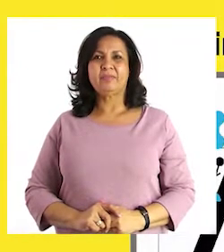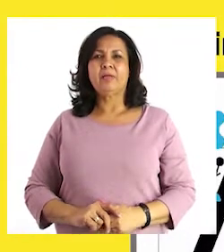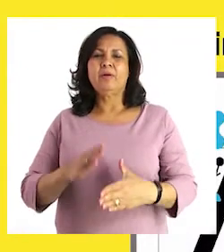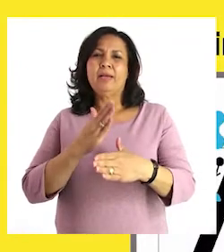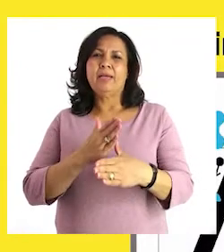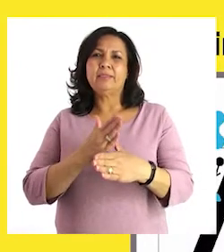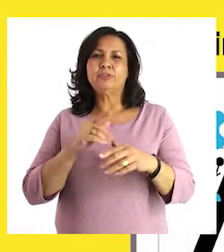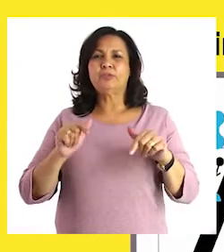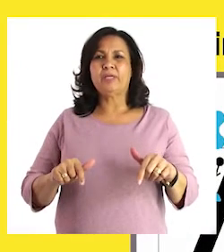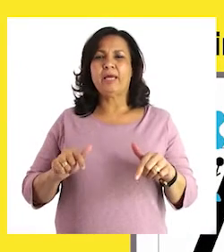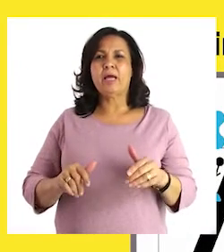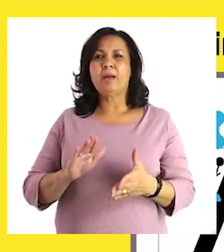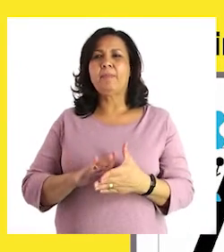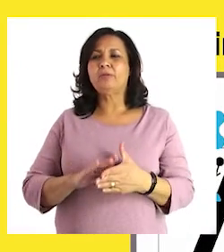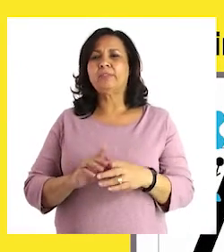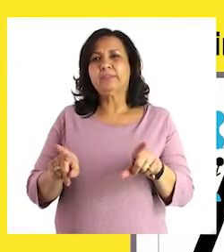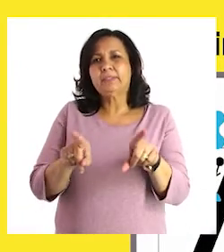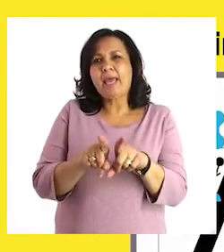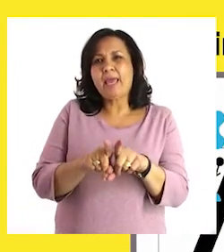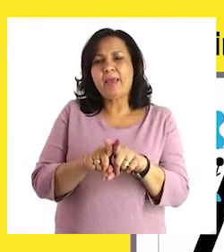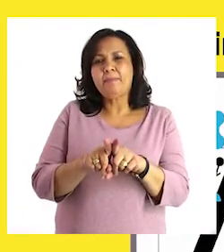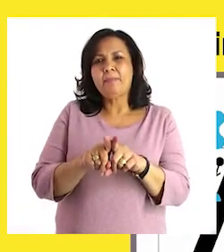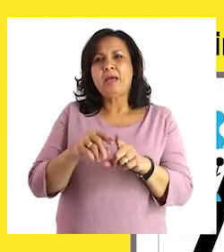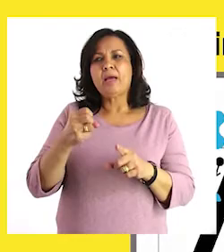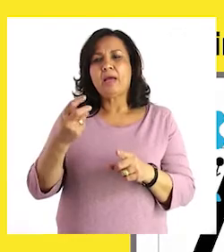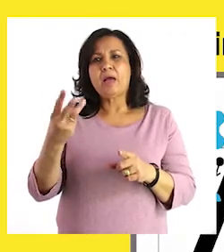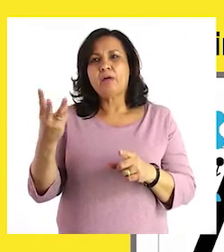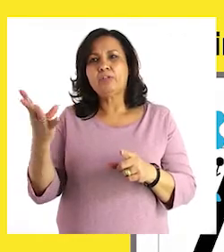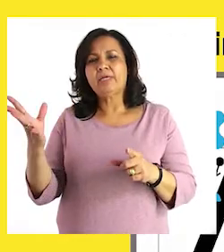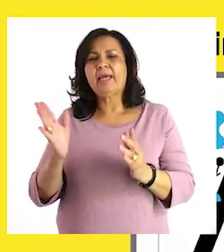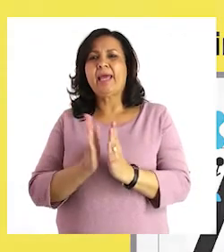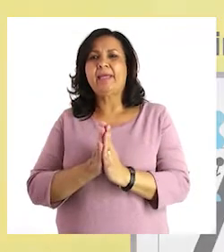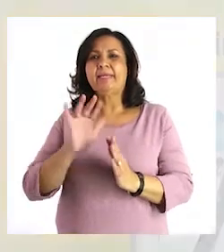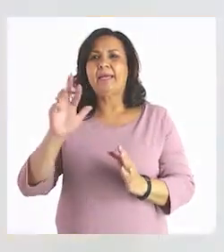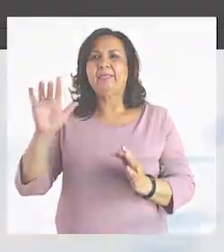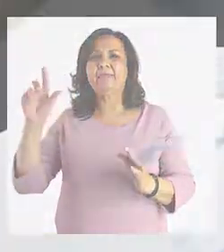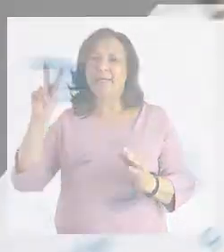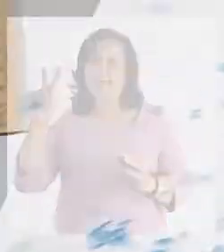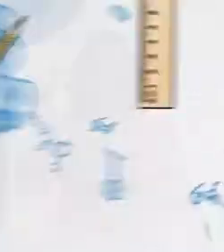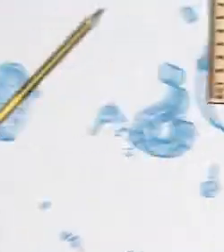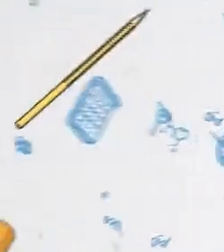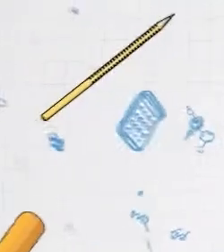is about similarity, counting, and the letter K.